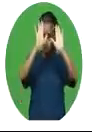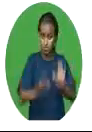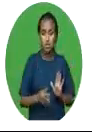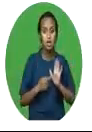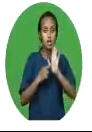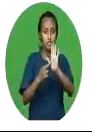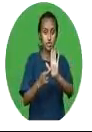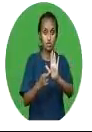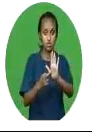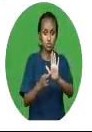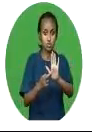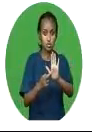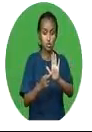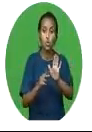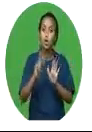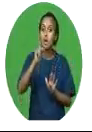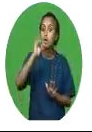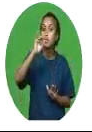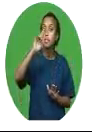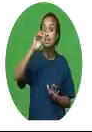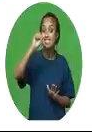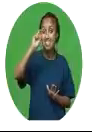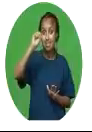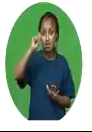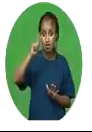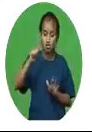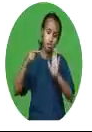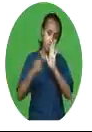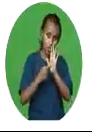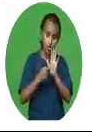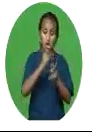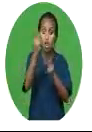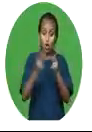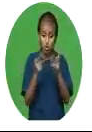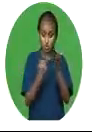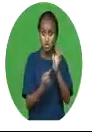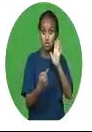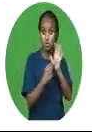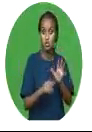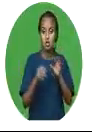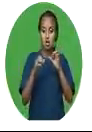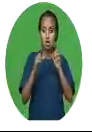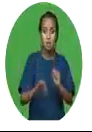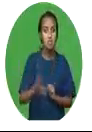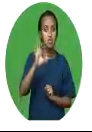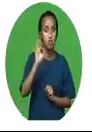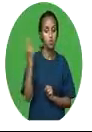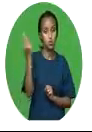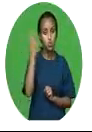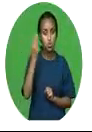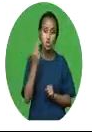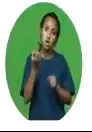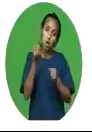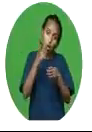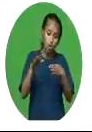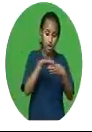is referred to as the piercing point. Locations of piercing points can be found using either